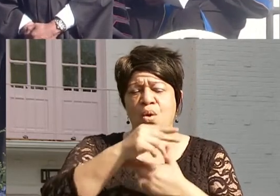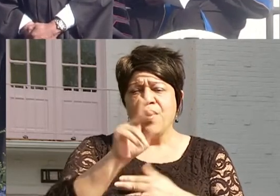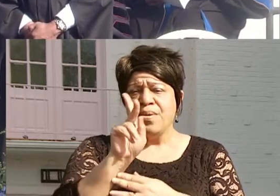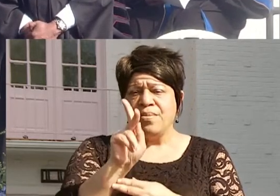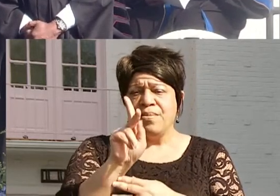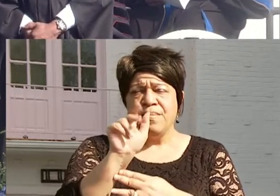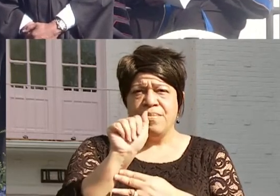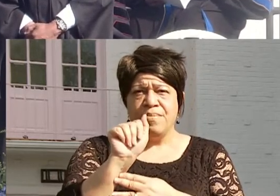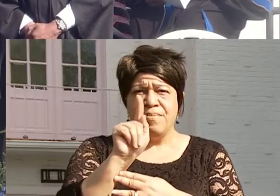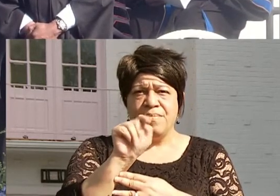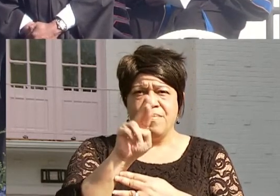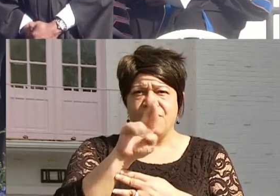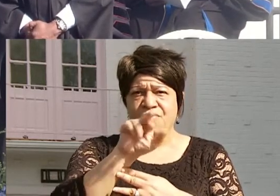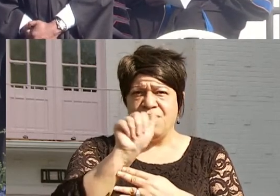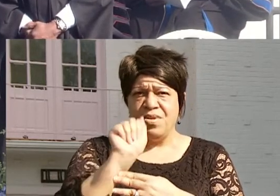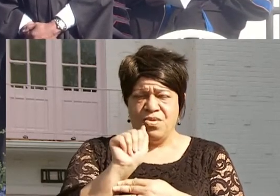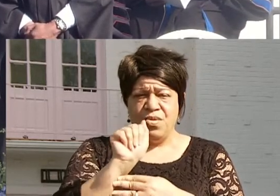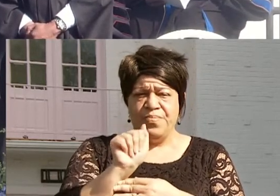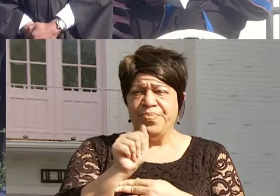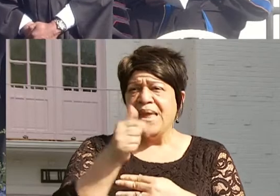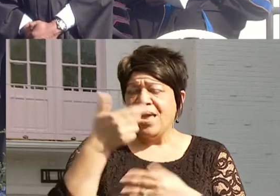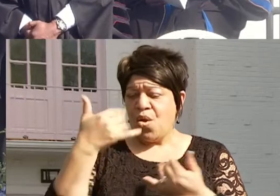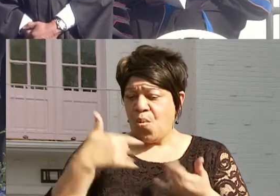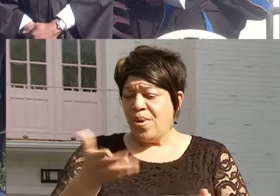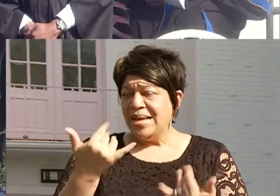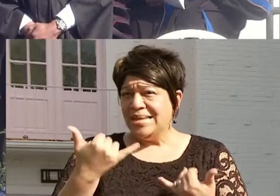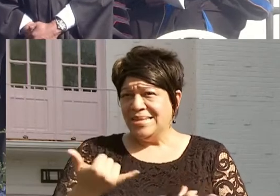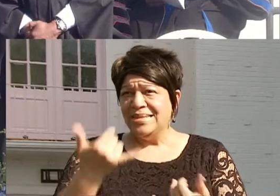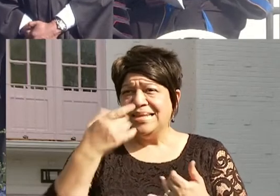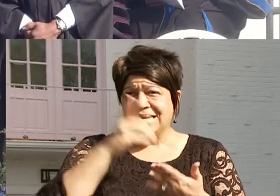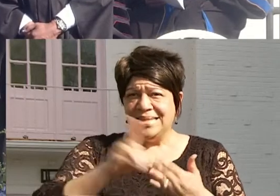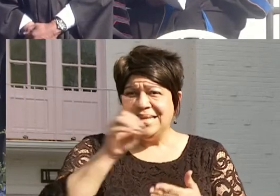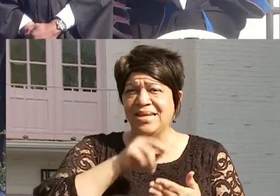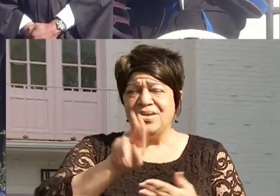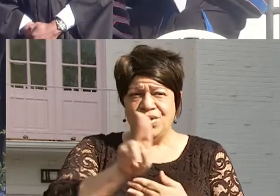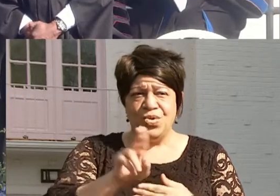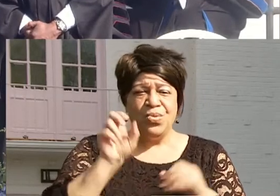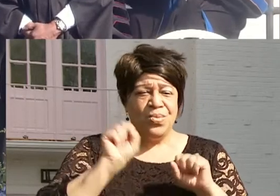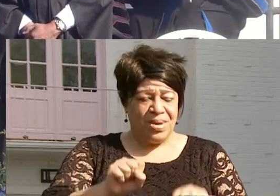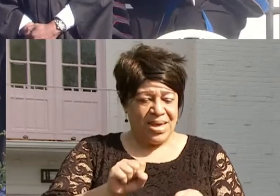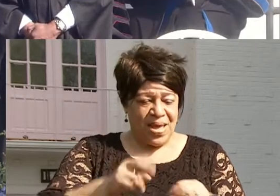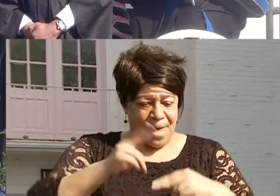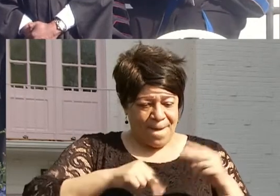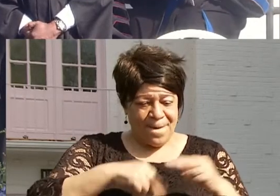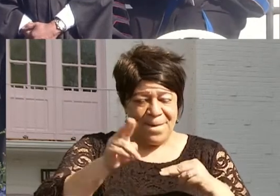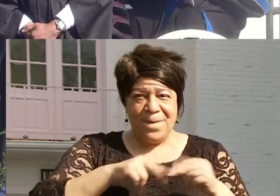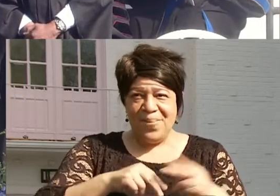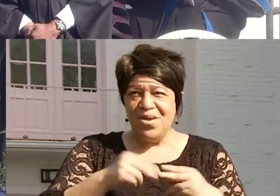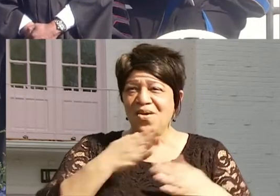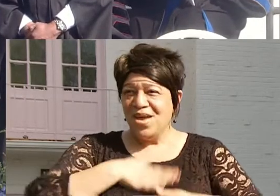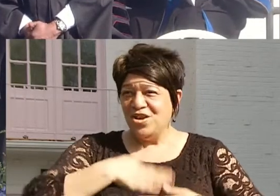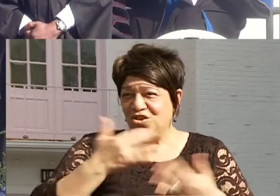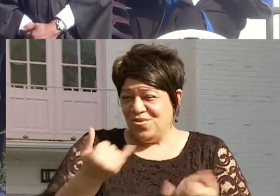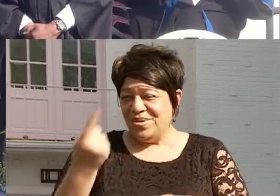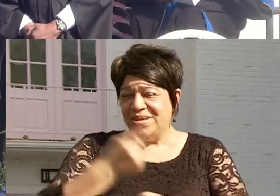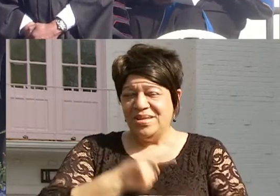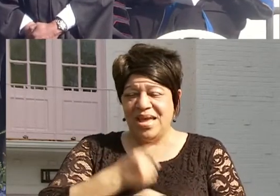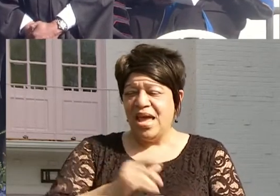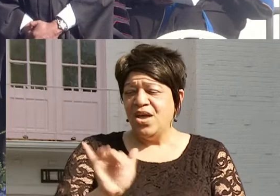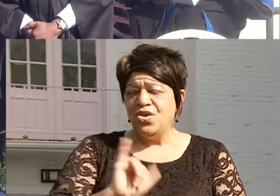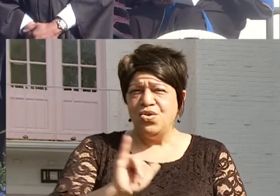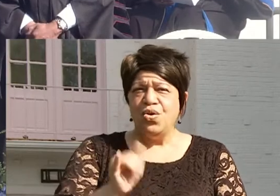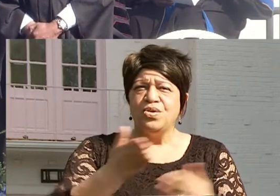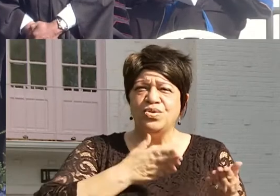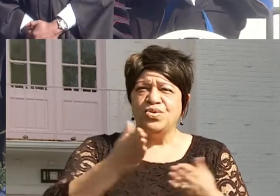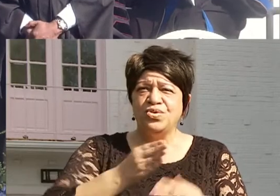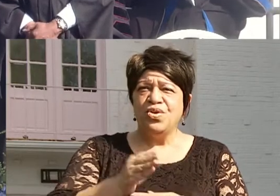your leadership, Dillard was able to restore this beautiful campus to what we are enjoying today. You also served as vice chair of the Governance